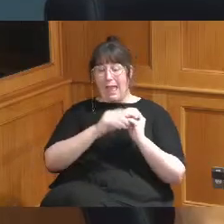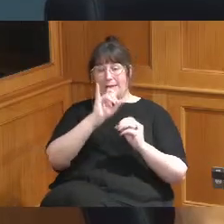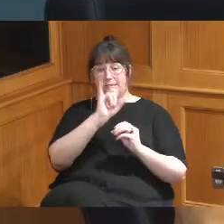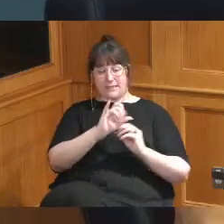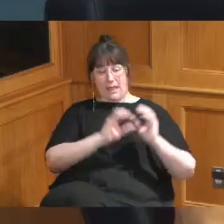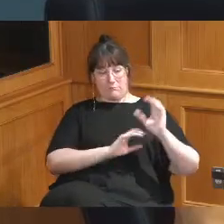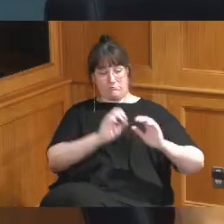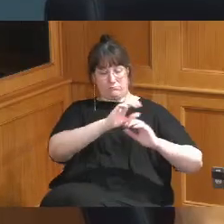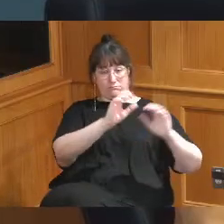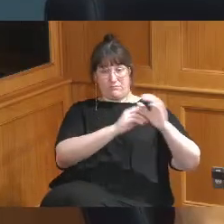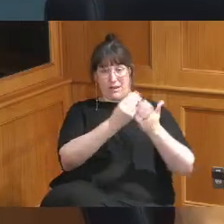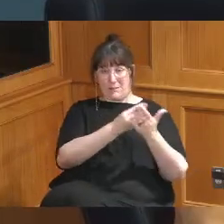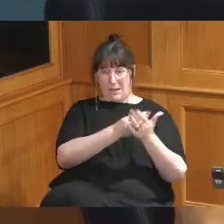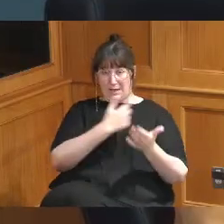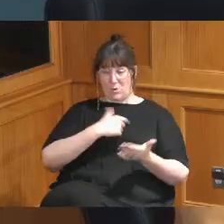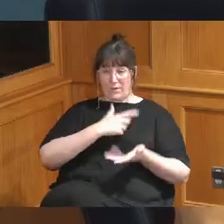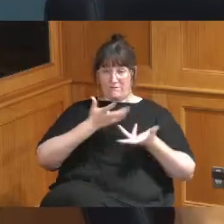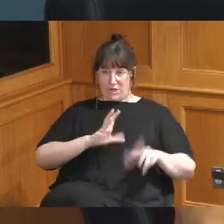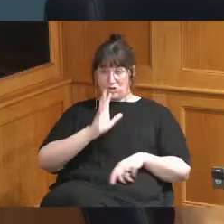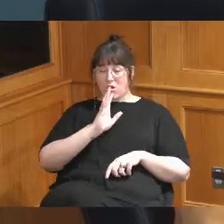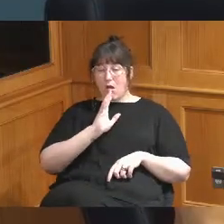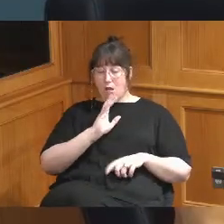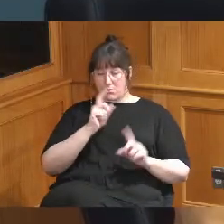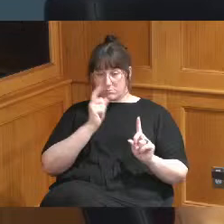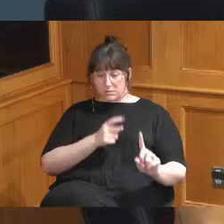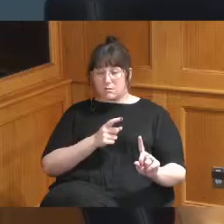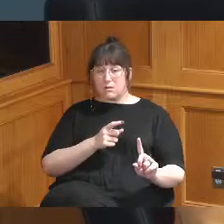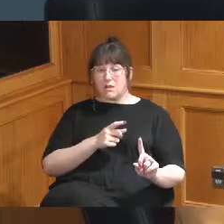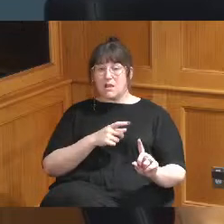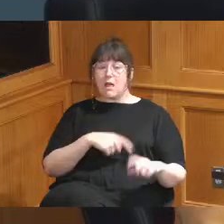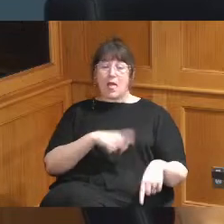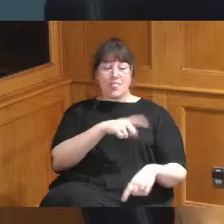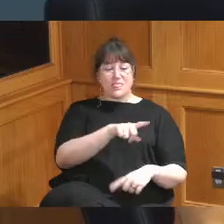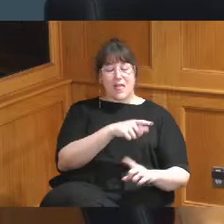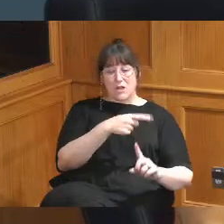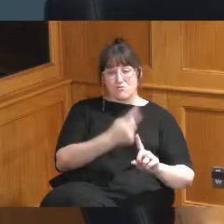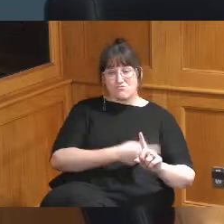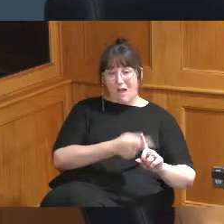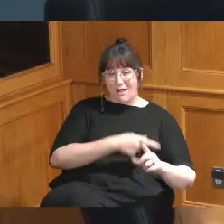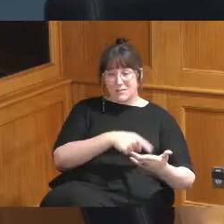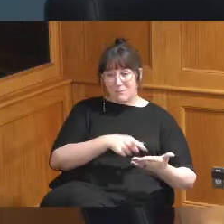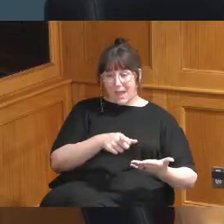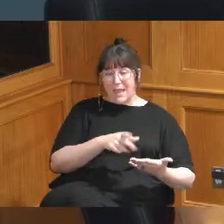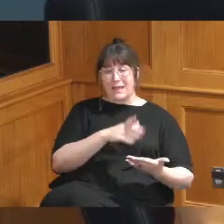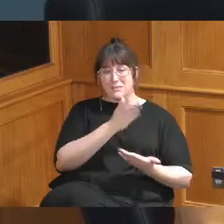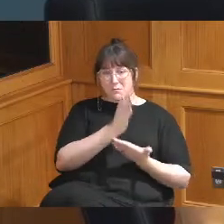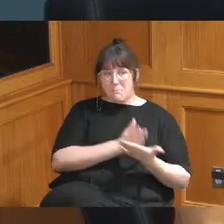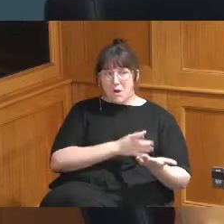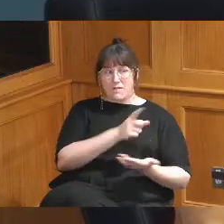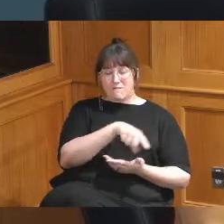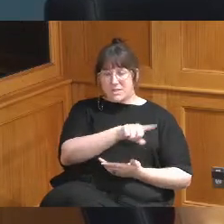stack that we've talked about. The idea that the Bengals are paying rent, it is part of their contribution to the